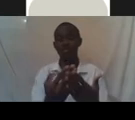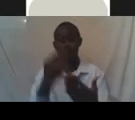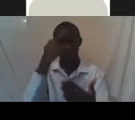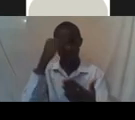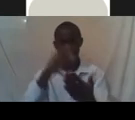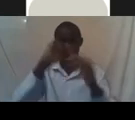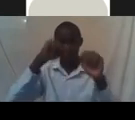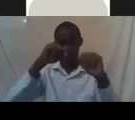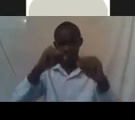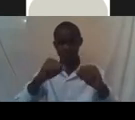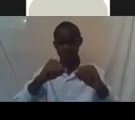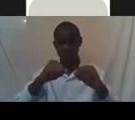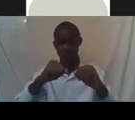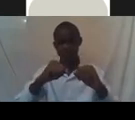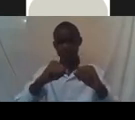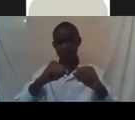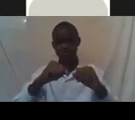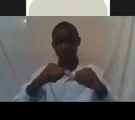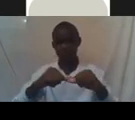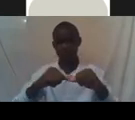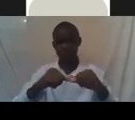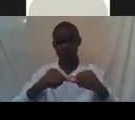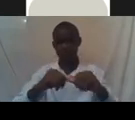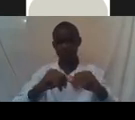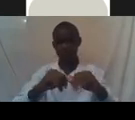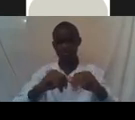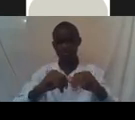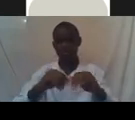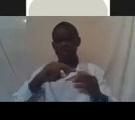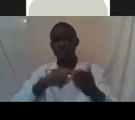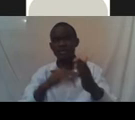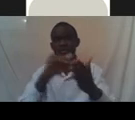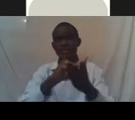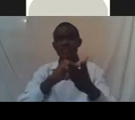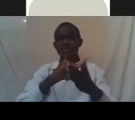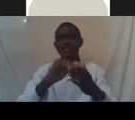push for that. If it means that we use that window to push